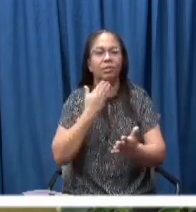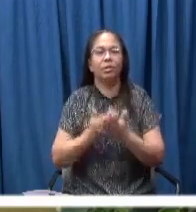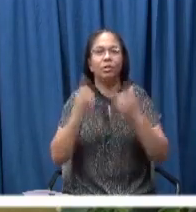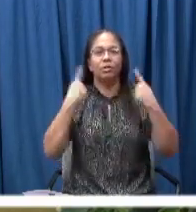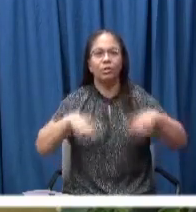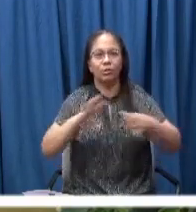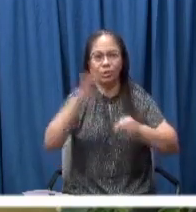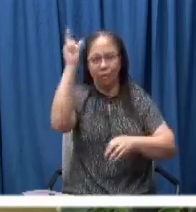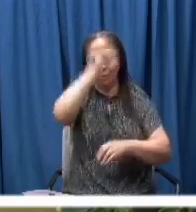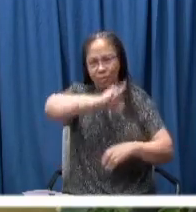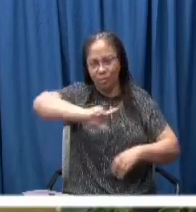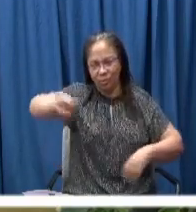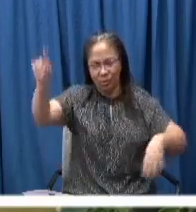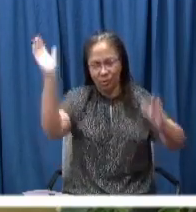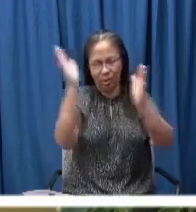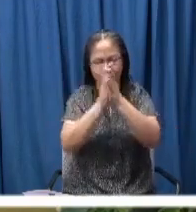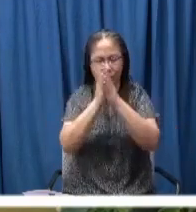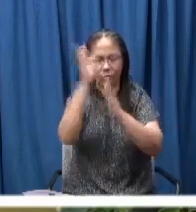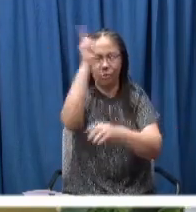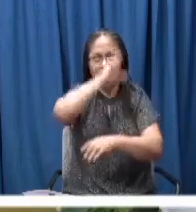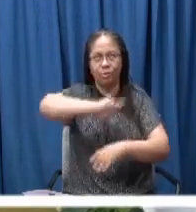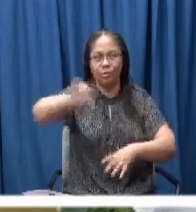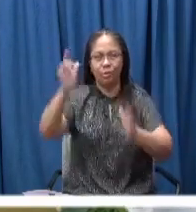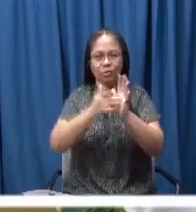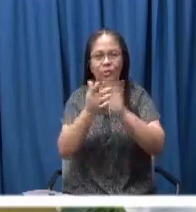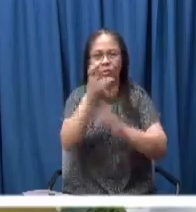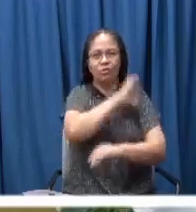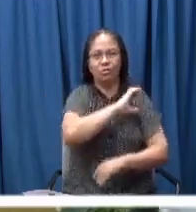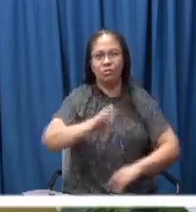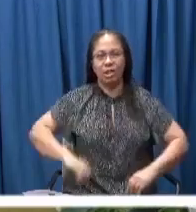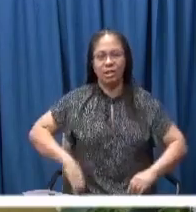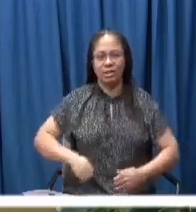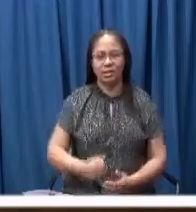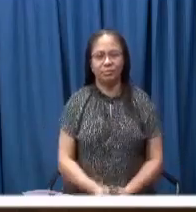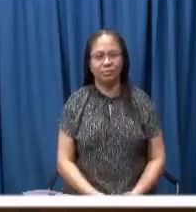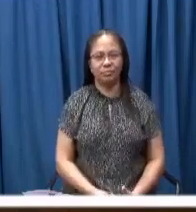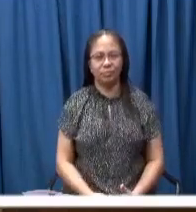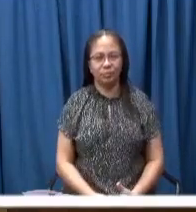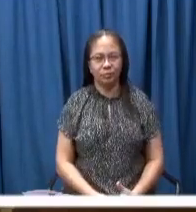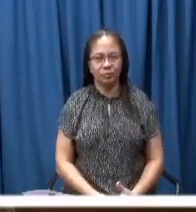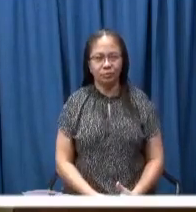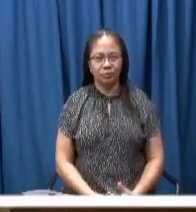Gospel of the Lord. Praise to you, Lord Jesus Christ.